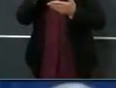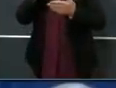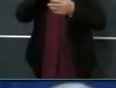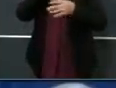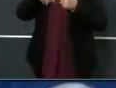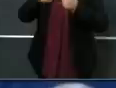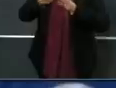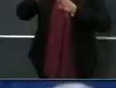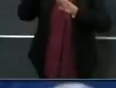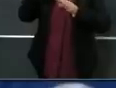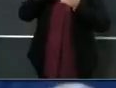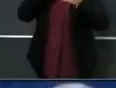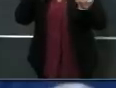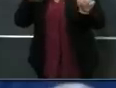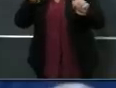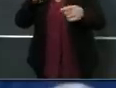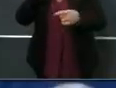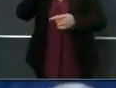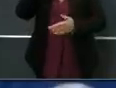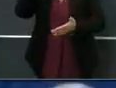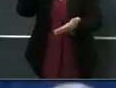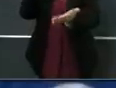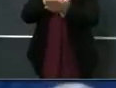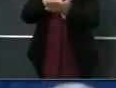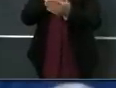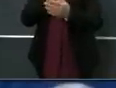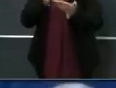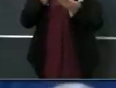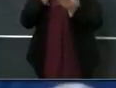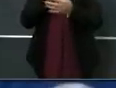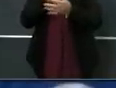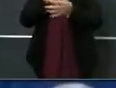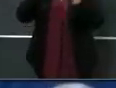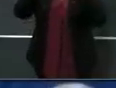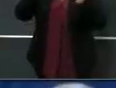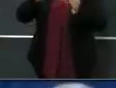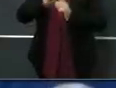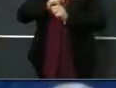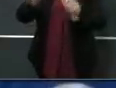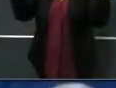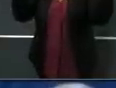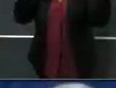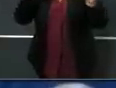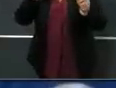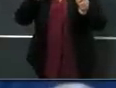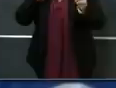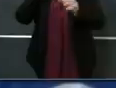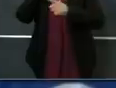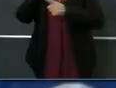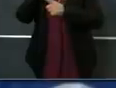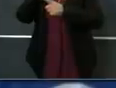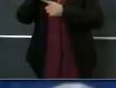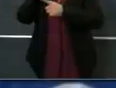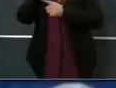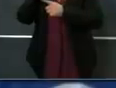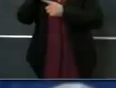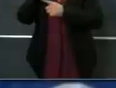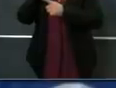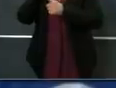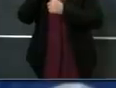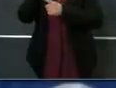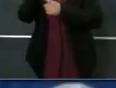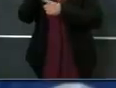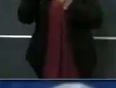those 100,000 free Wi-Fi hotspots that Google has committed to rolling out throughout the